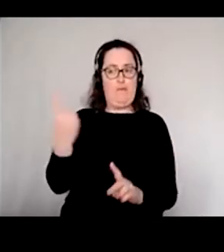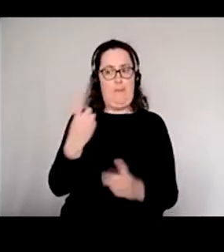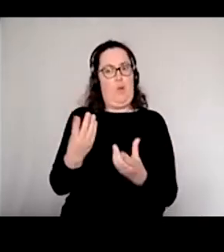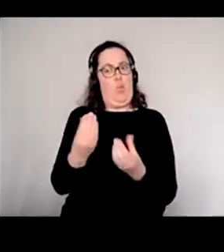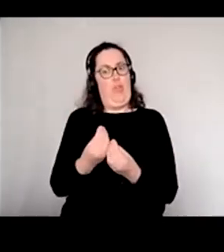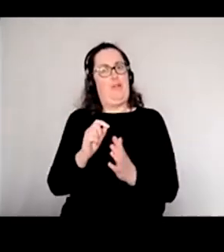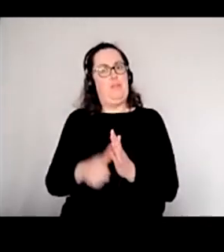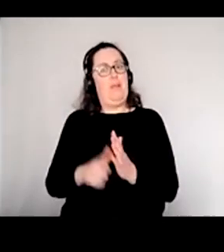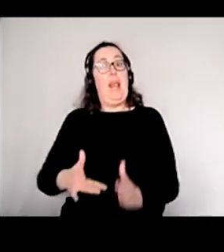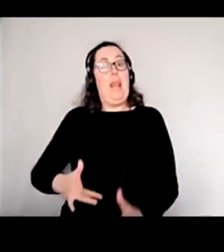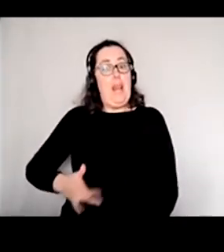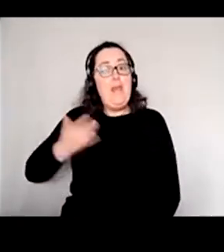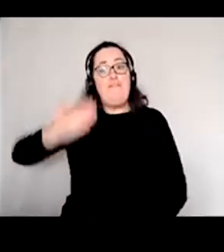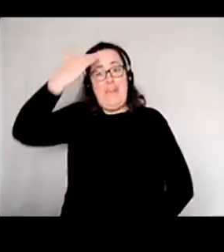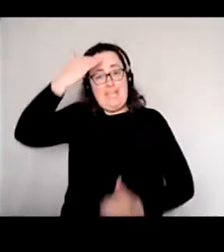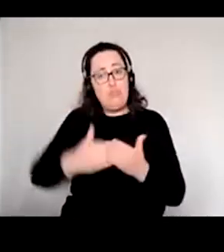yeah.